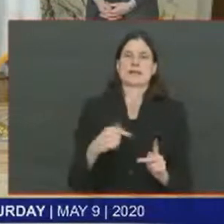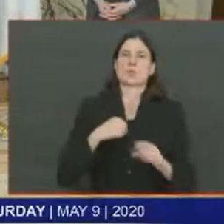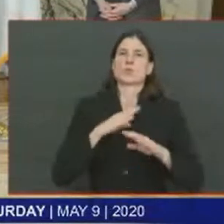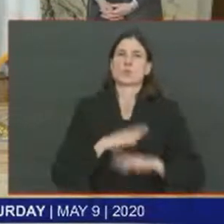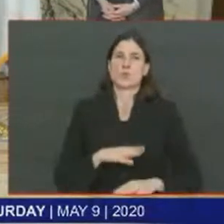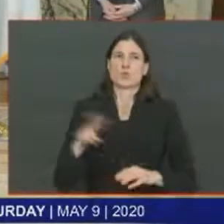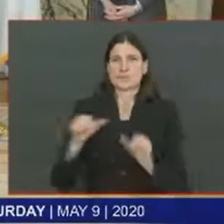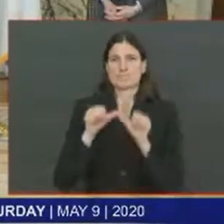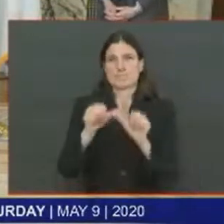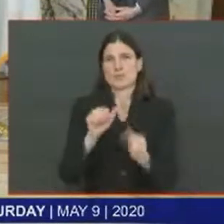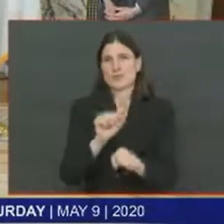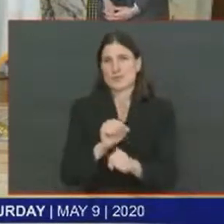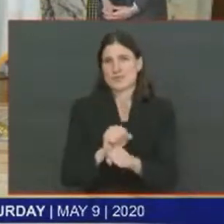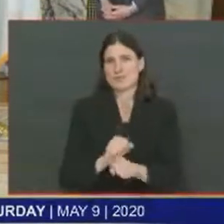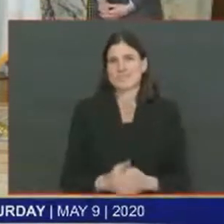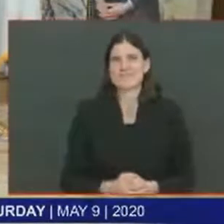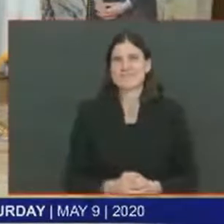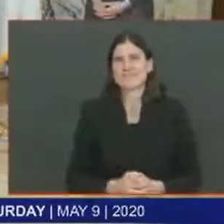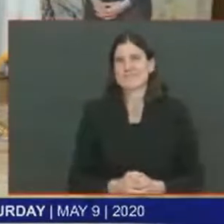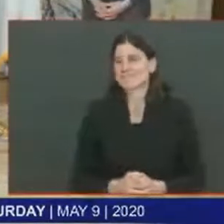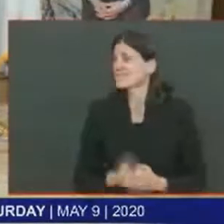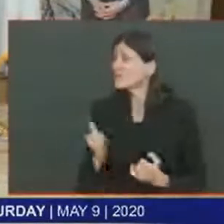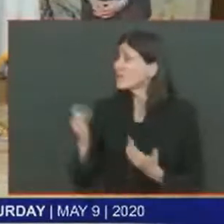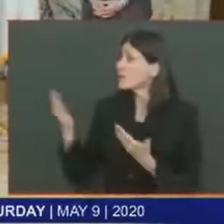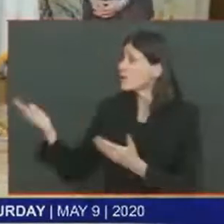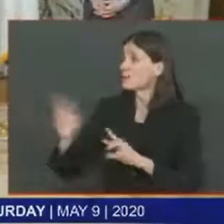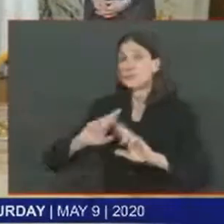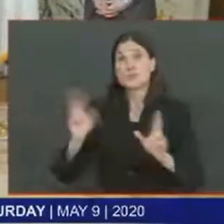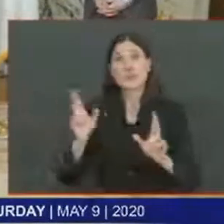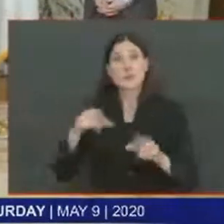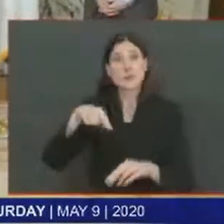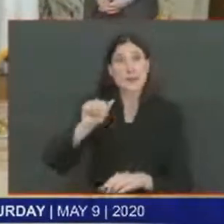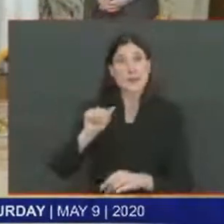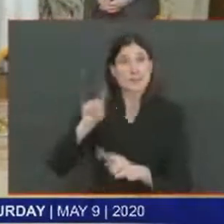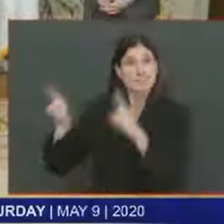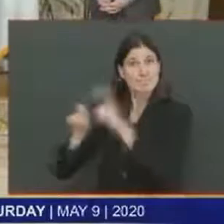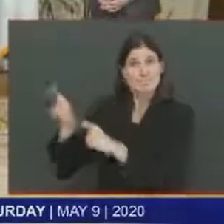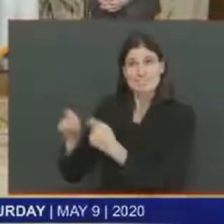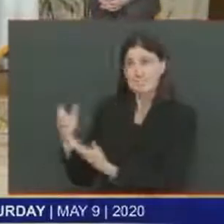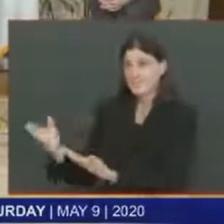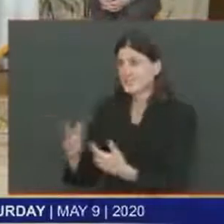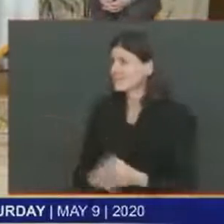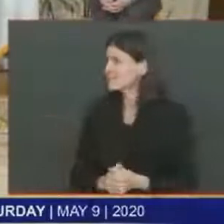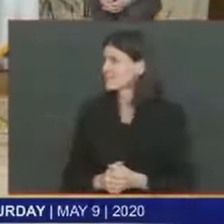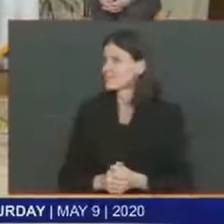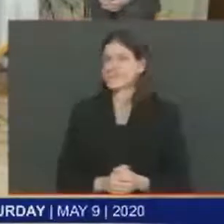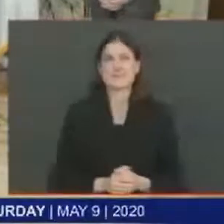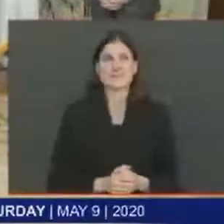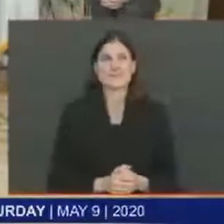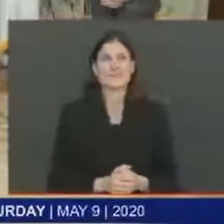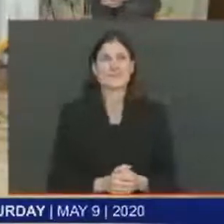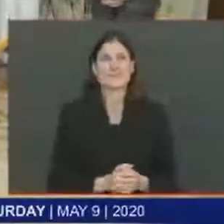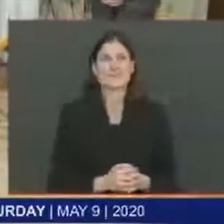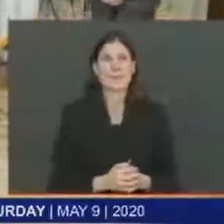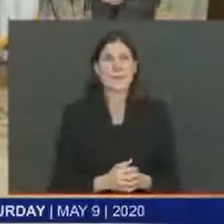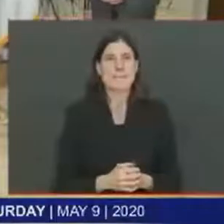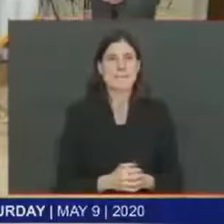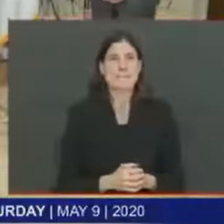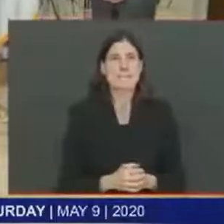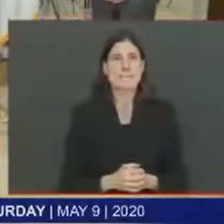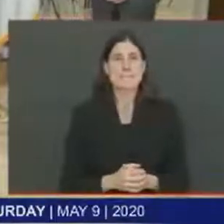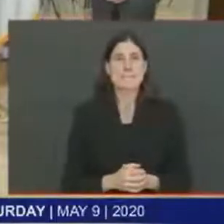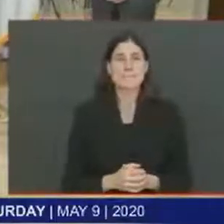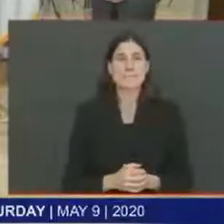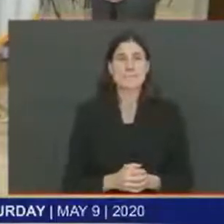get started with questions. Good afternoon. Hello, good afternoon. We're going to begin with Michael Bilo